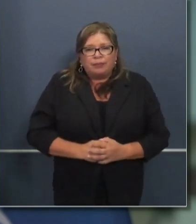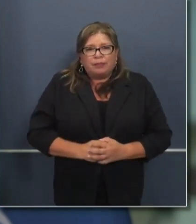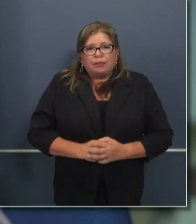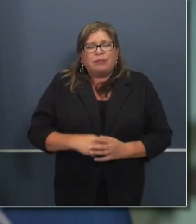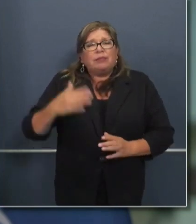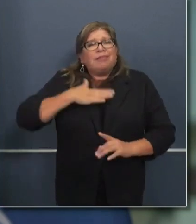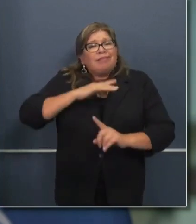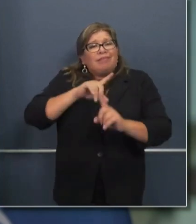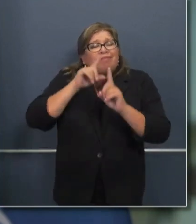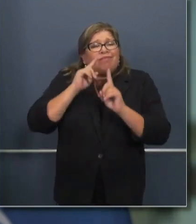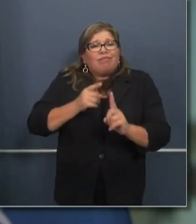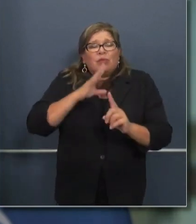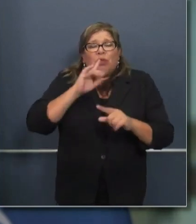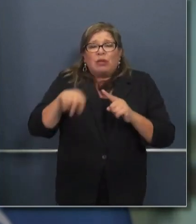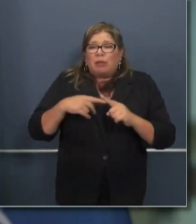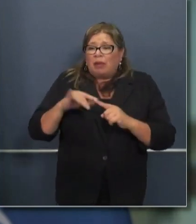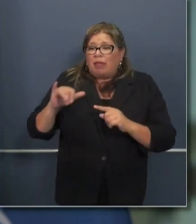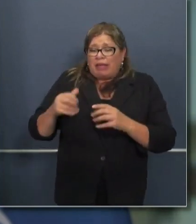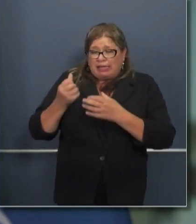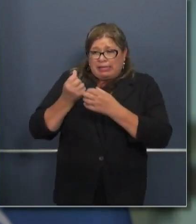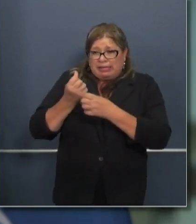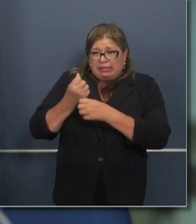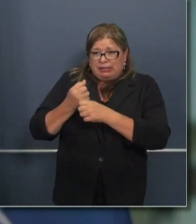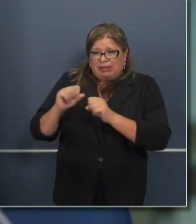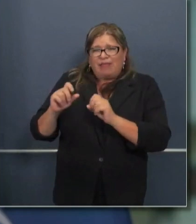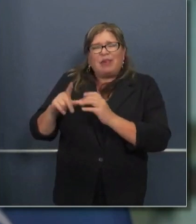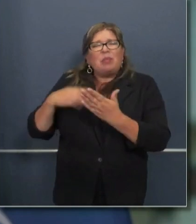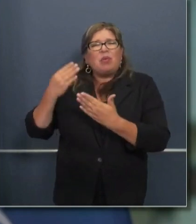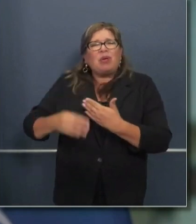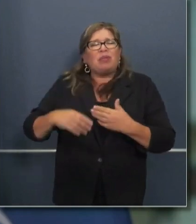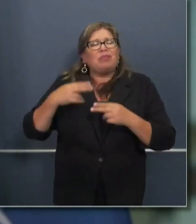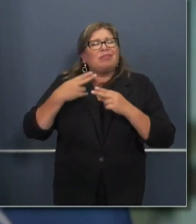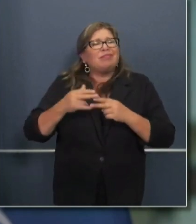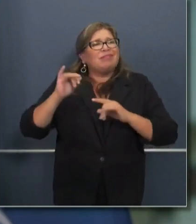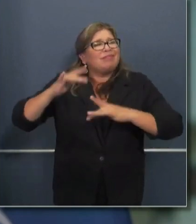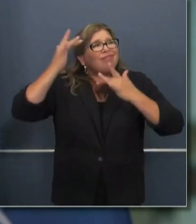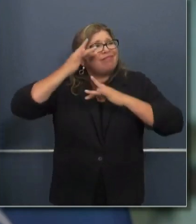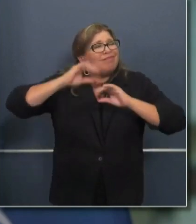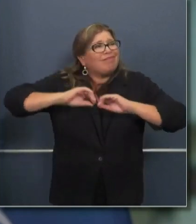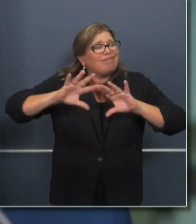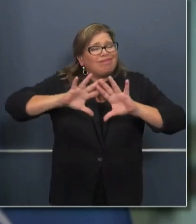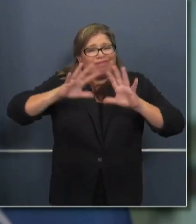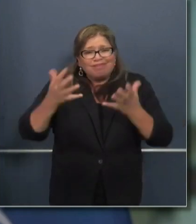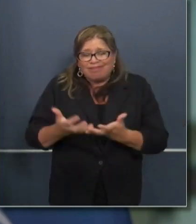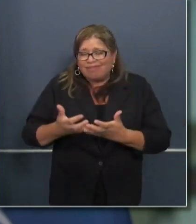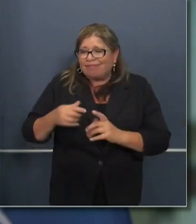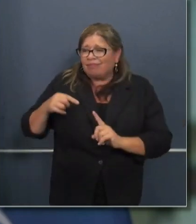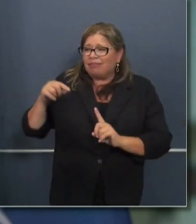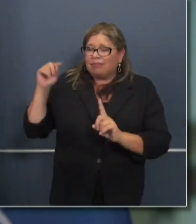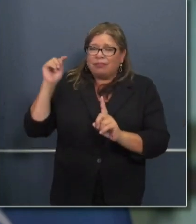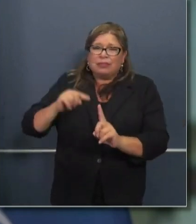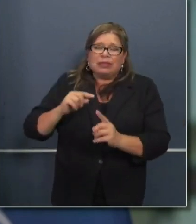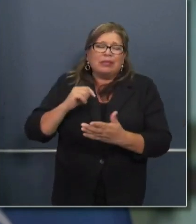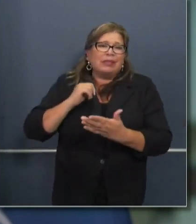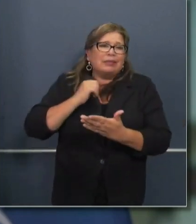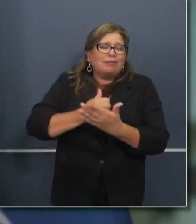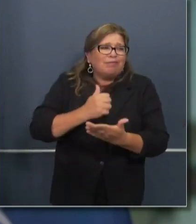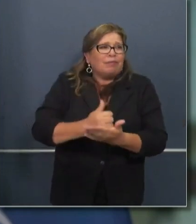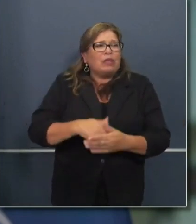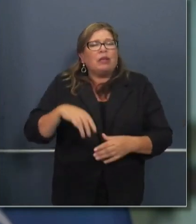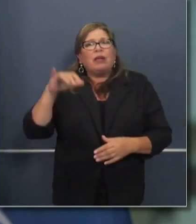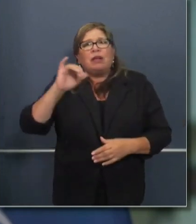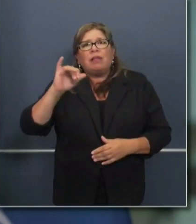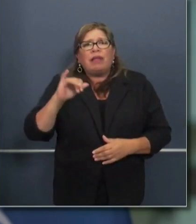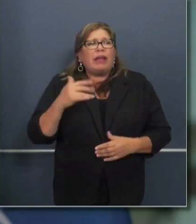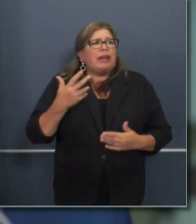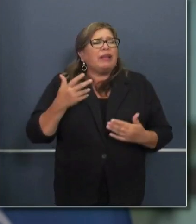the pandemic. That includes pandemic unemployment assistance, the Easy Place to Apply, pandemic EBT,